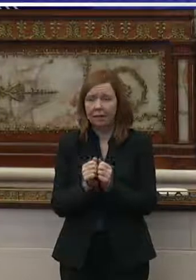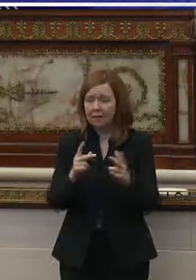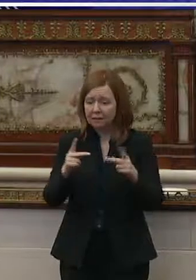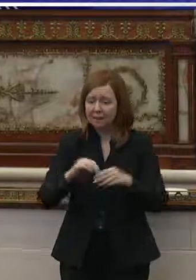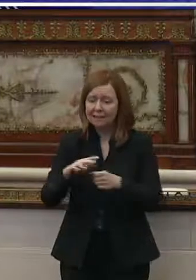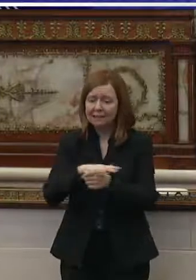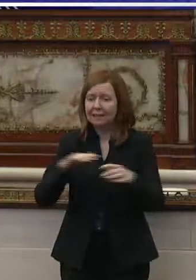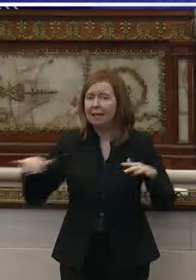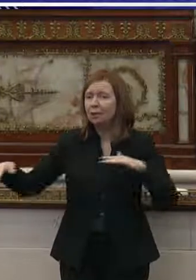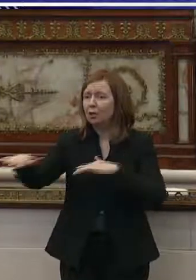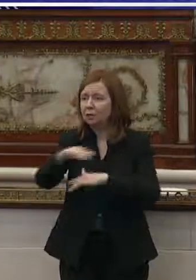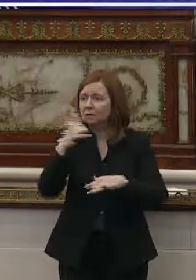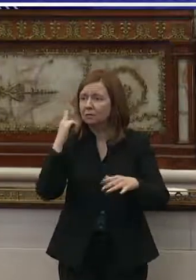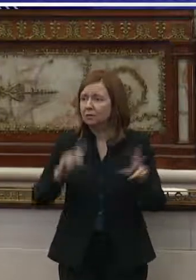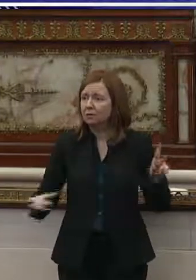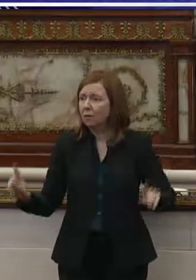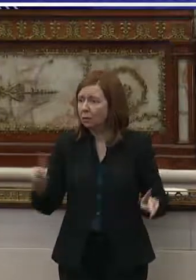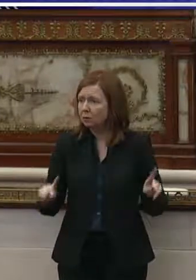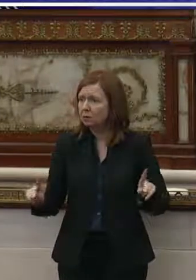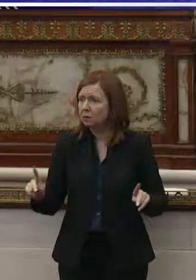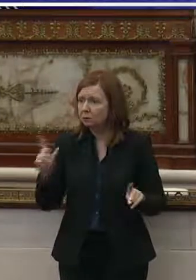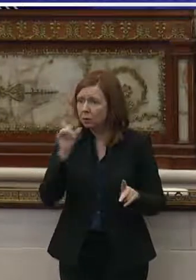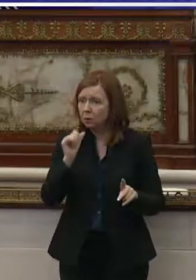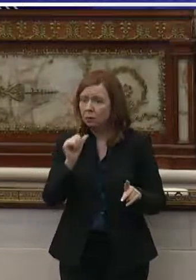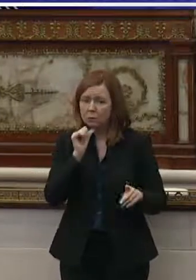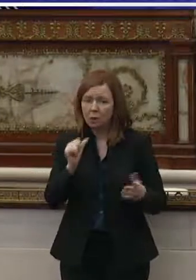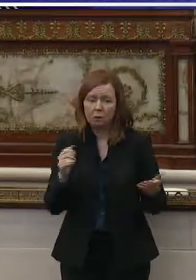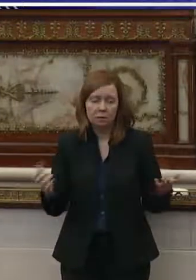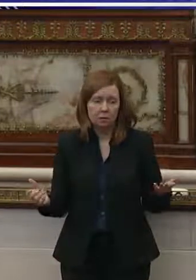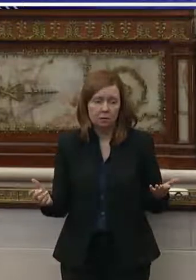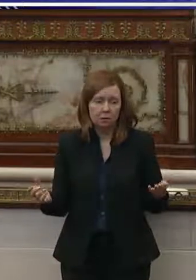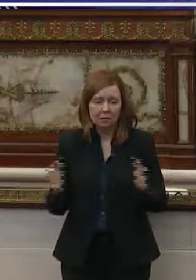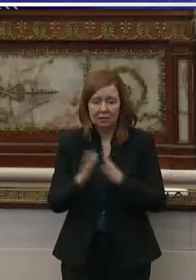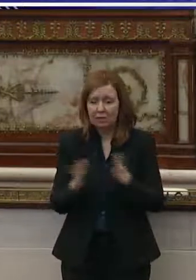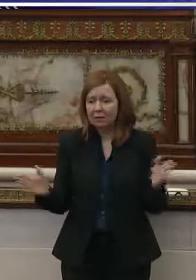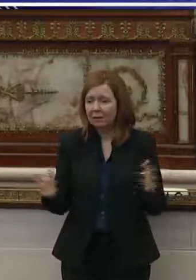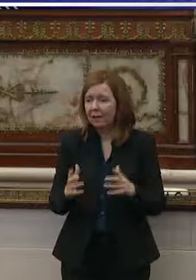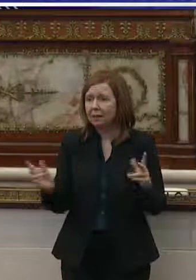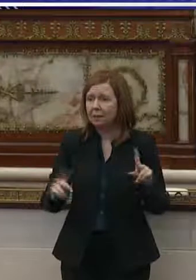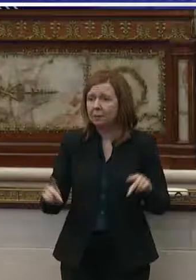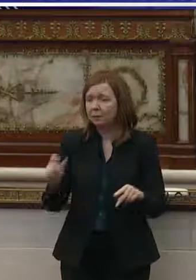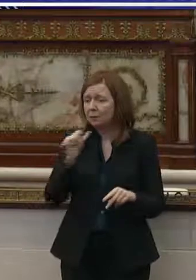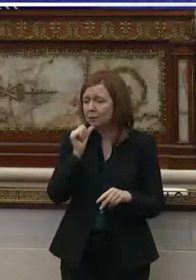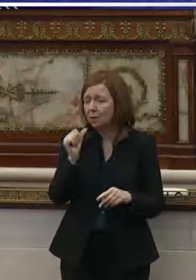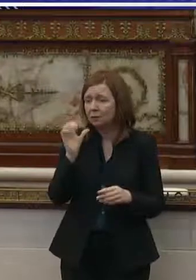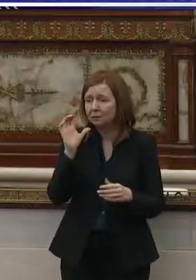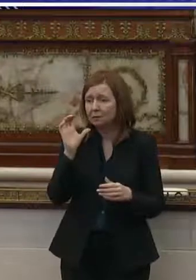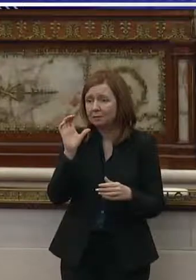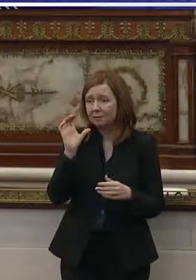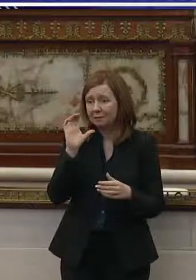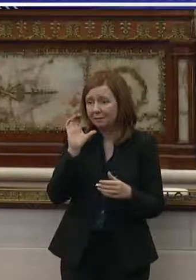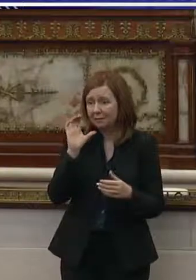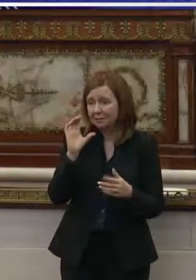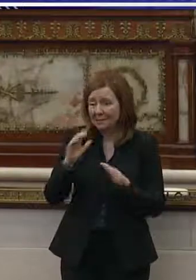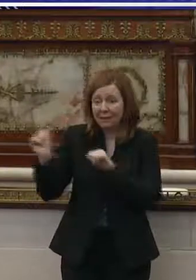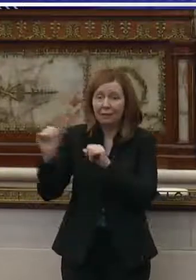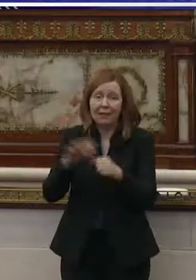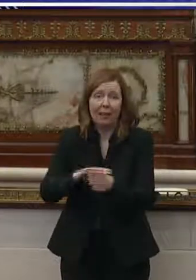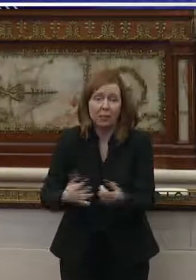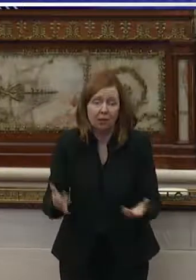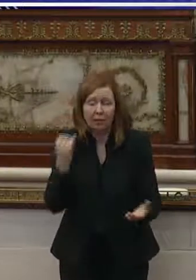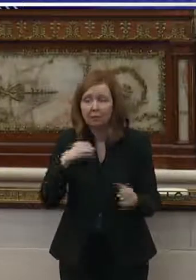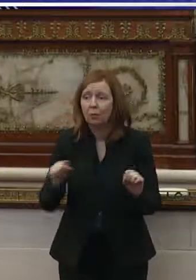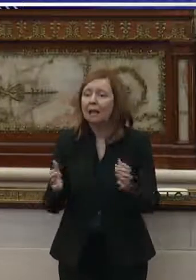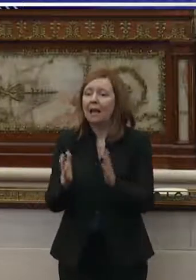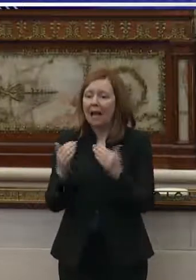in the neighborhood for folks who don't, generally, a lot of people don't leave the neighborhood. So if we can have